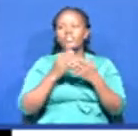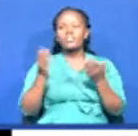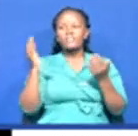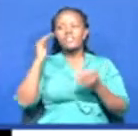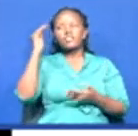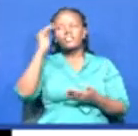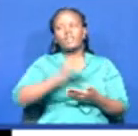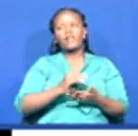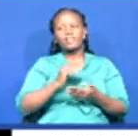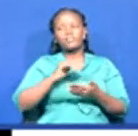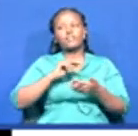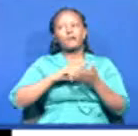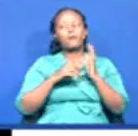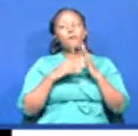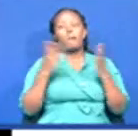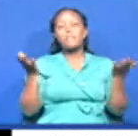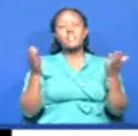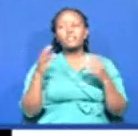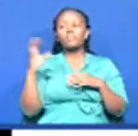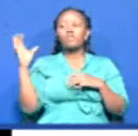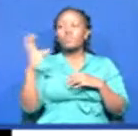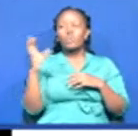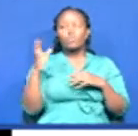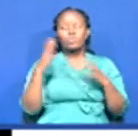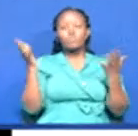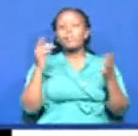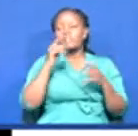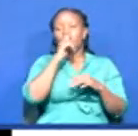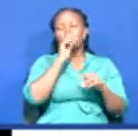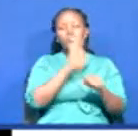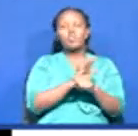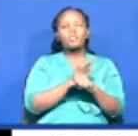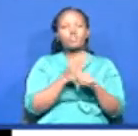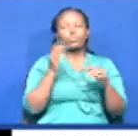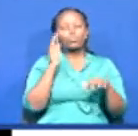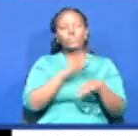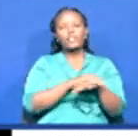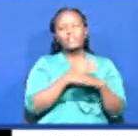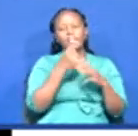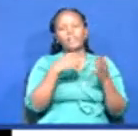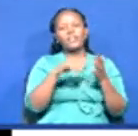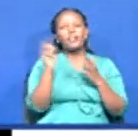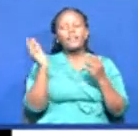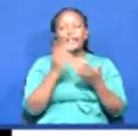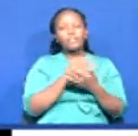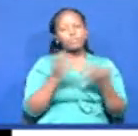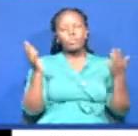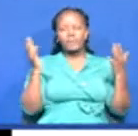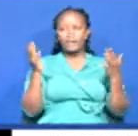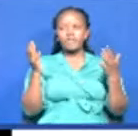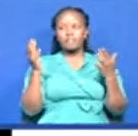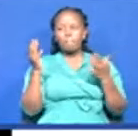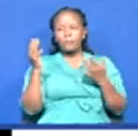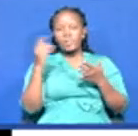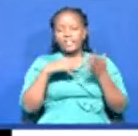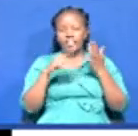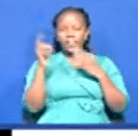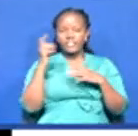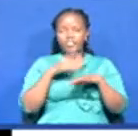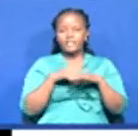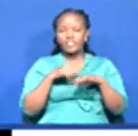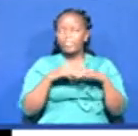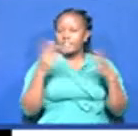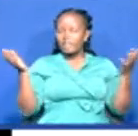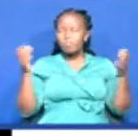therefore, the consumer is almost guaranteed that they'll get the right product at the right time. At the right time, they're not going to be any